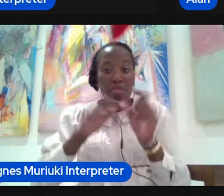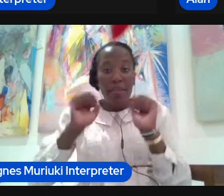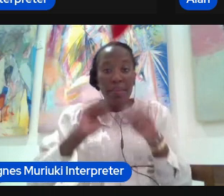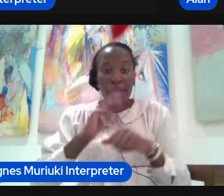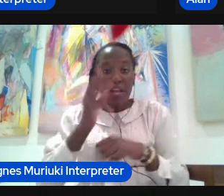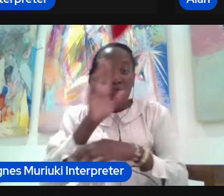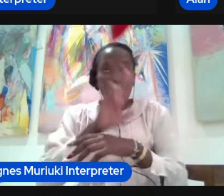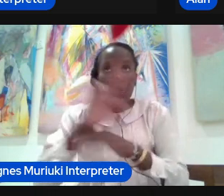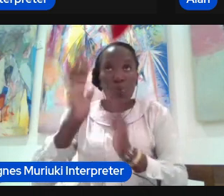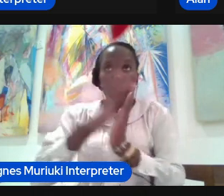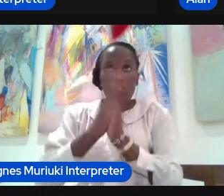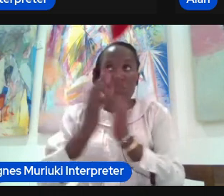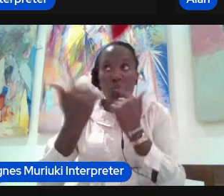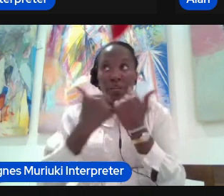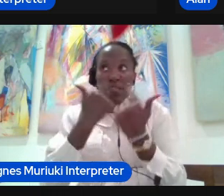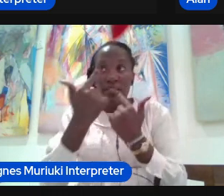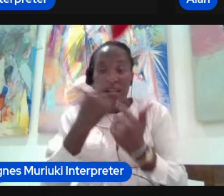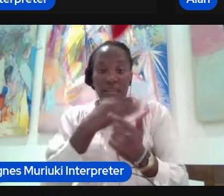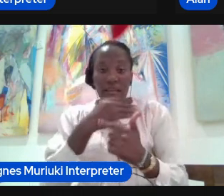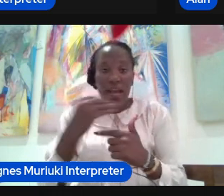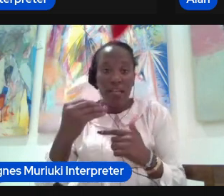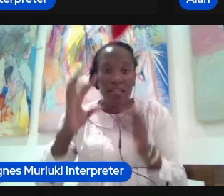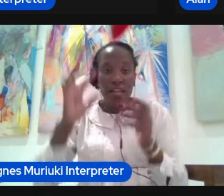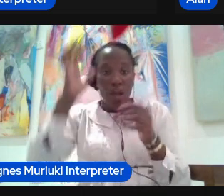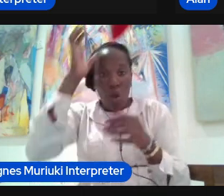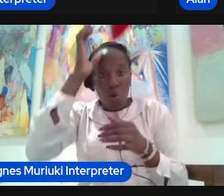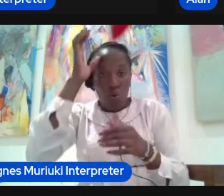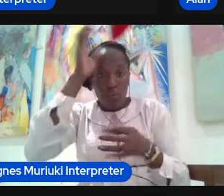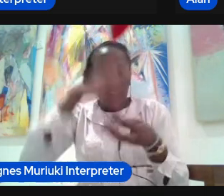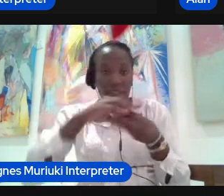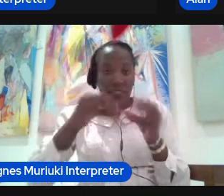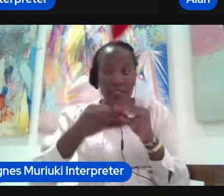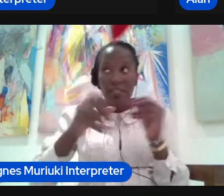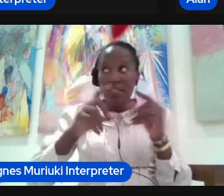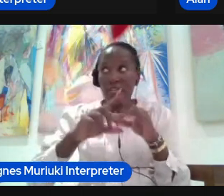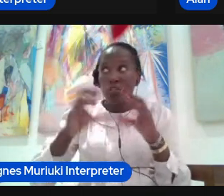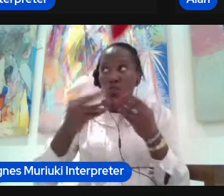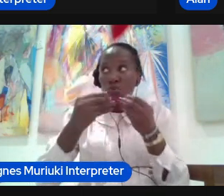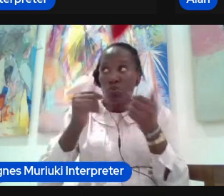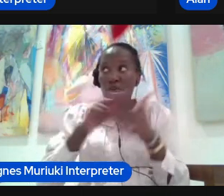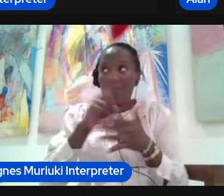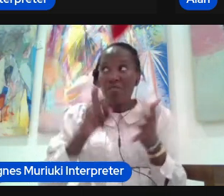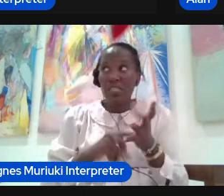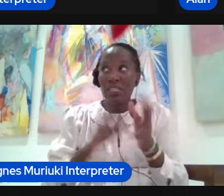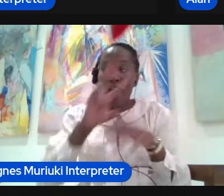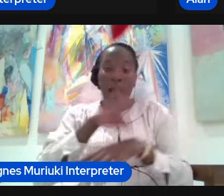use storytelling and content creation to address these attitudes?